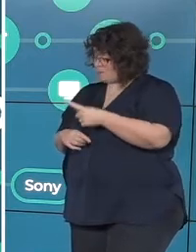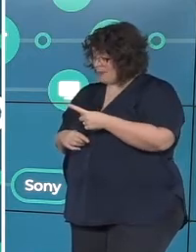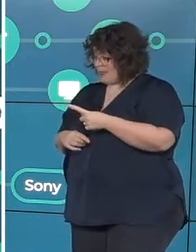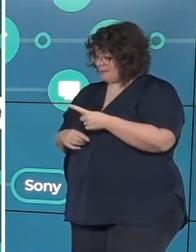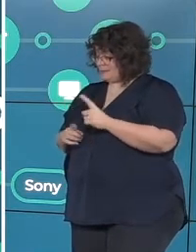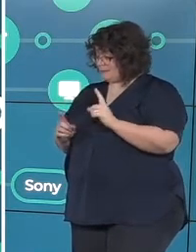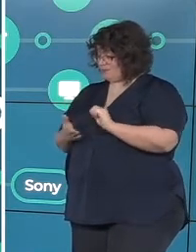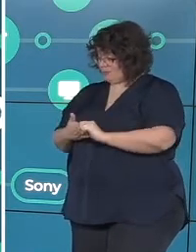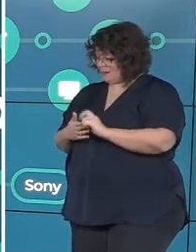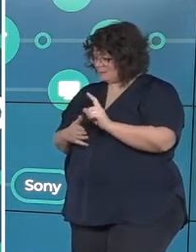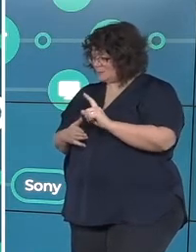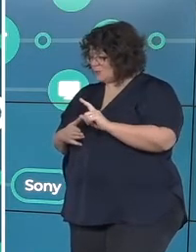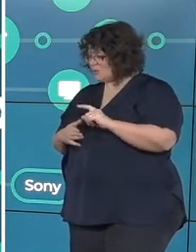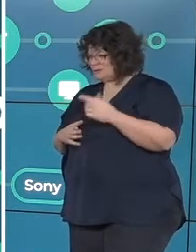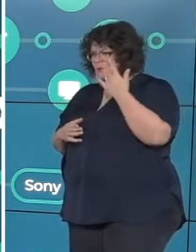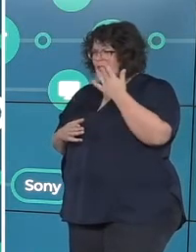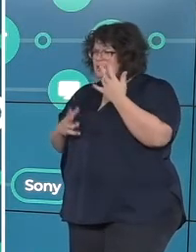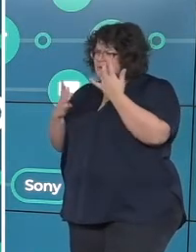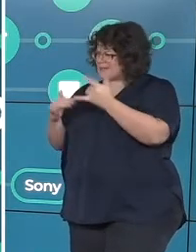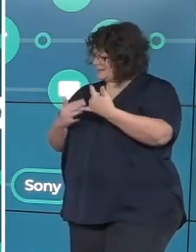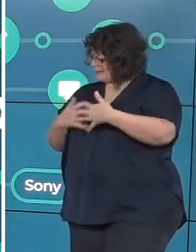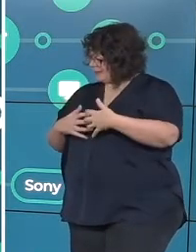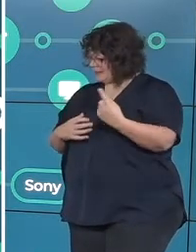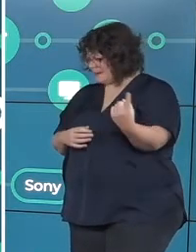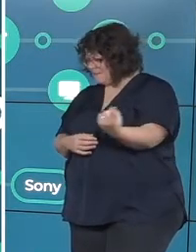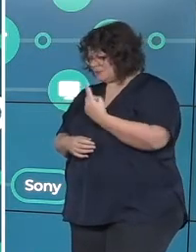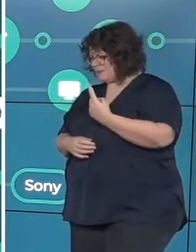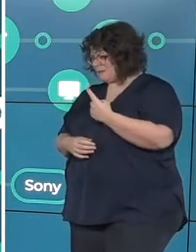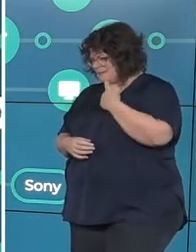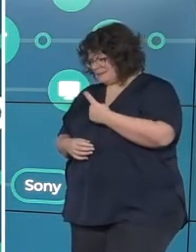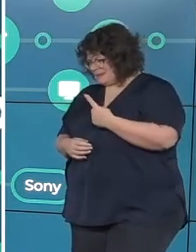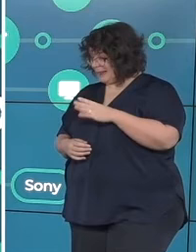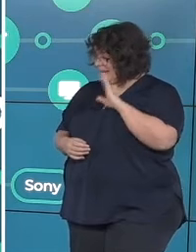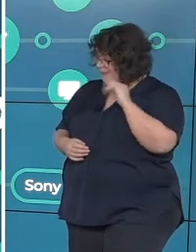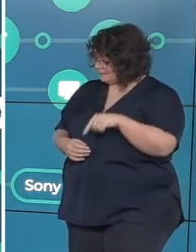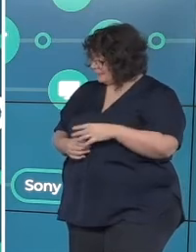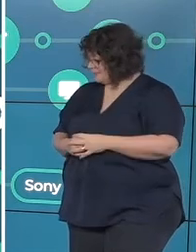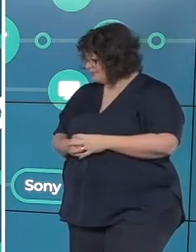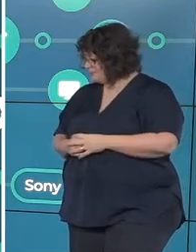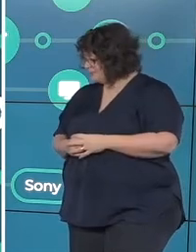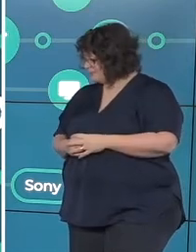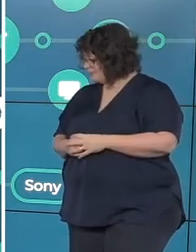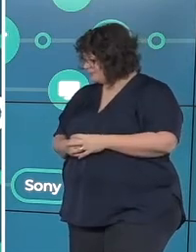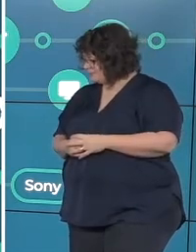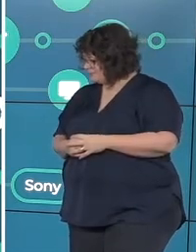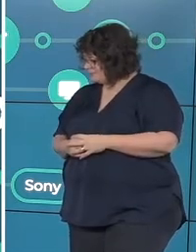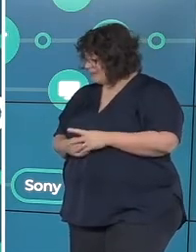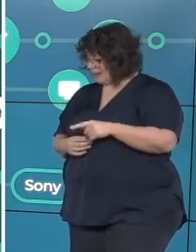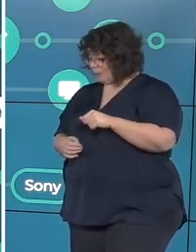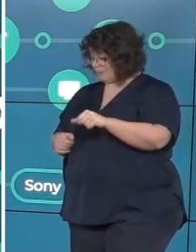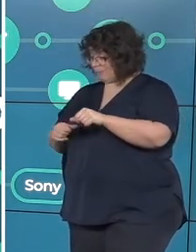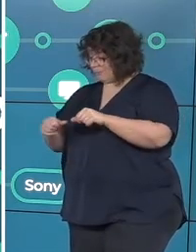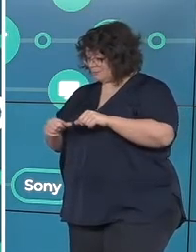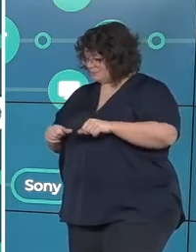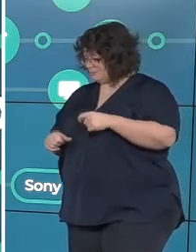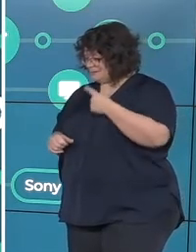this. And it was the actual labels. It was actually the buttons saying what they were supposed to do. Yeah. And for me, a music